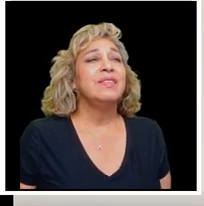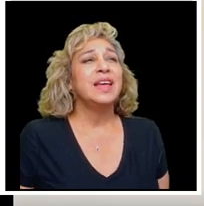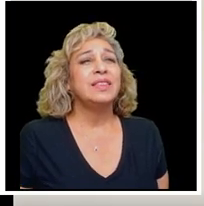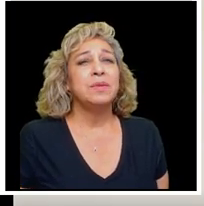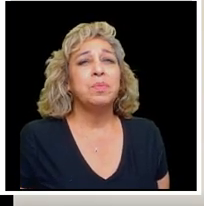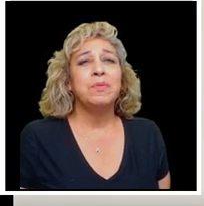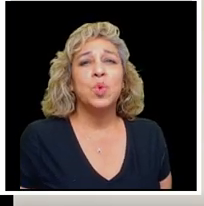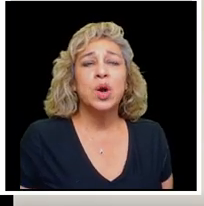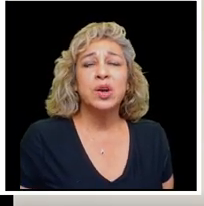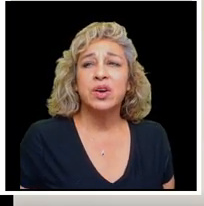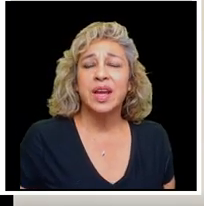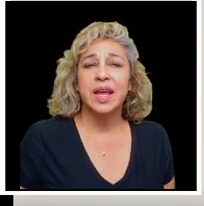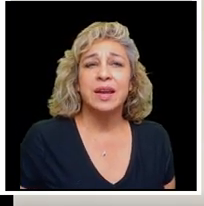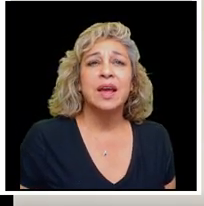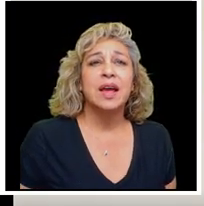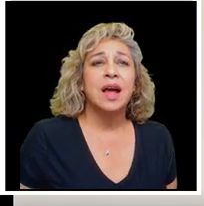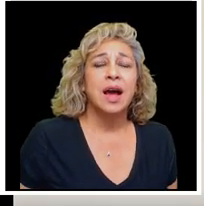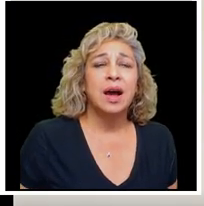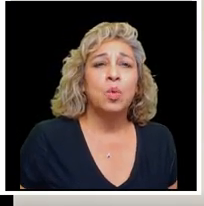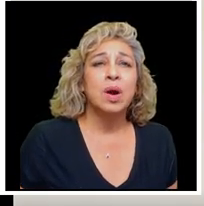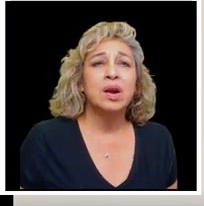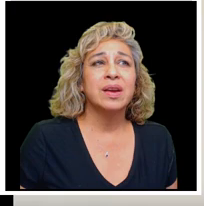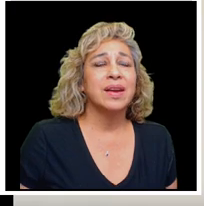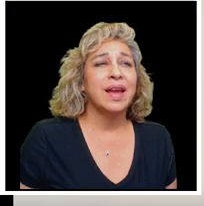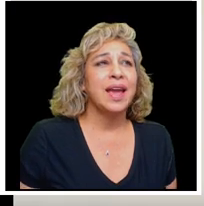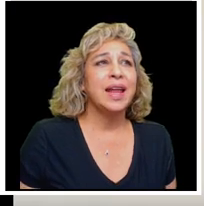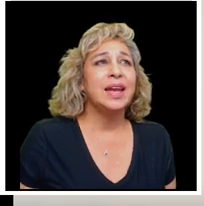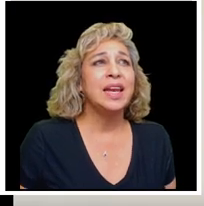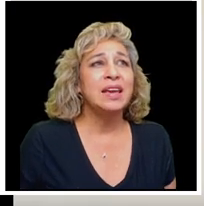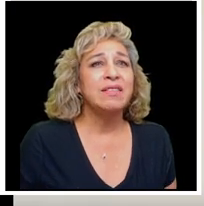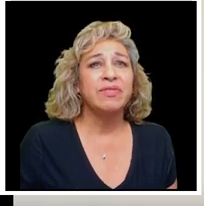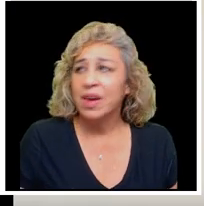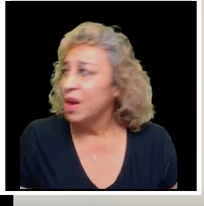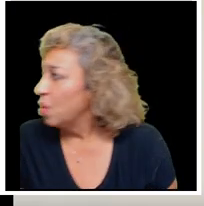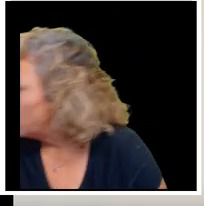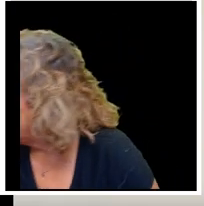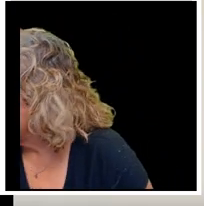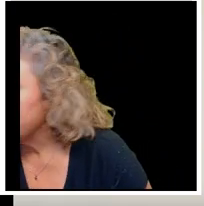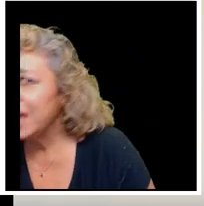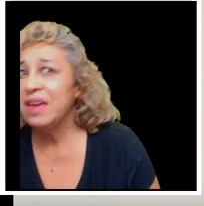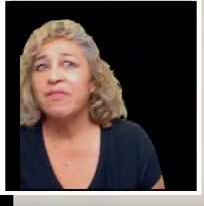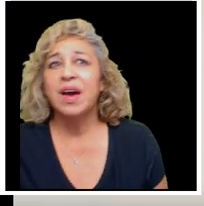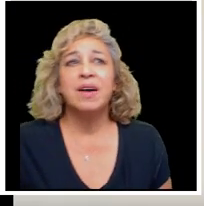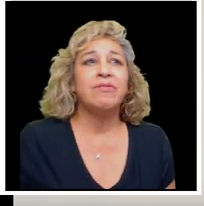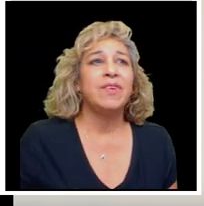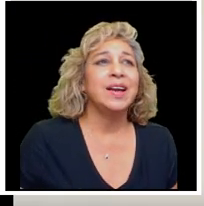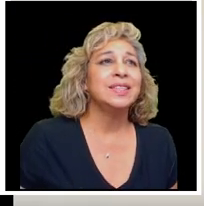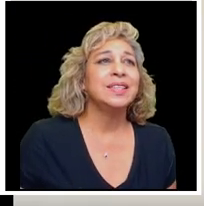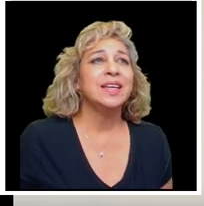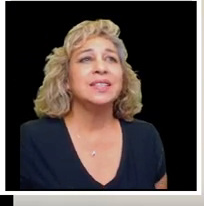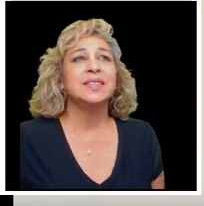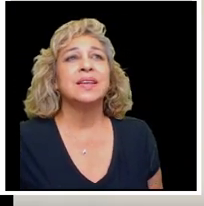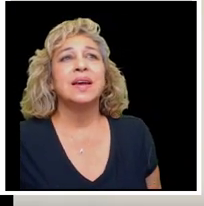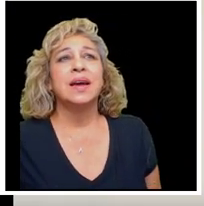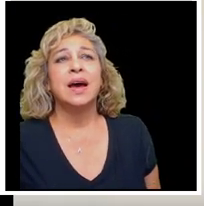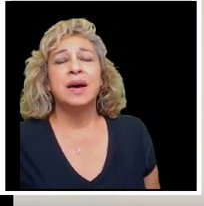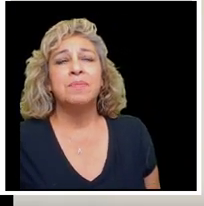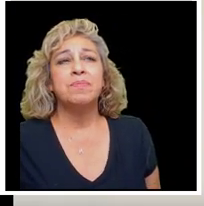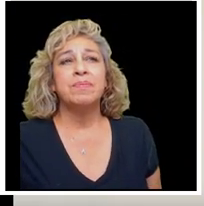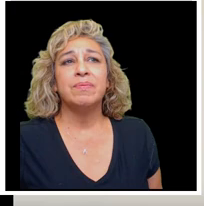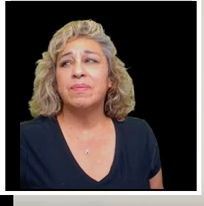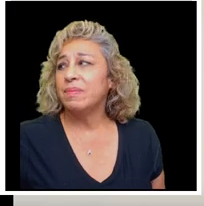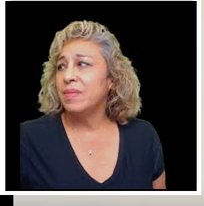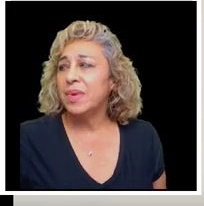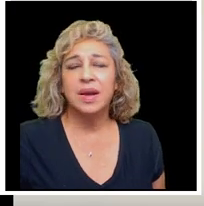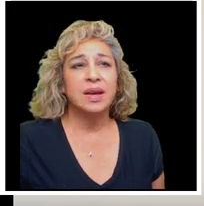the worker can work and year where he finds his